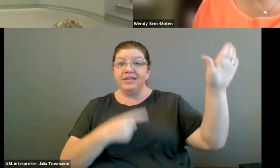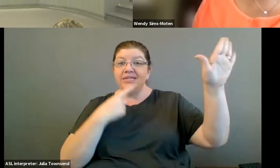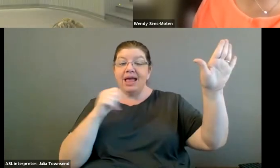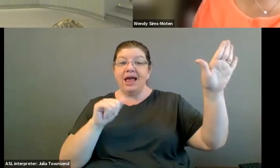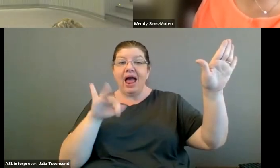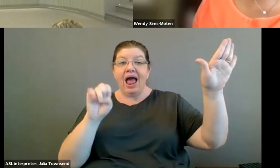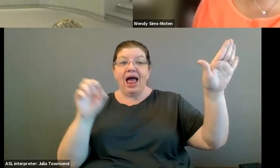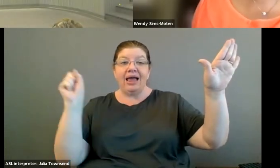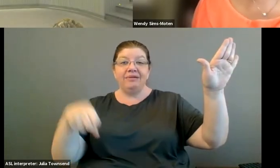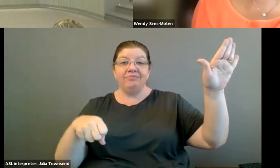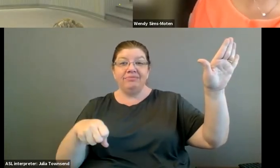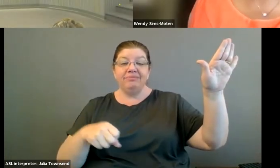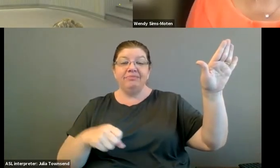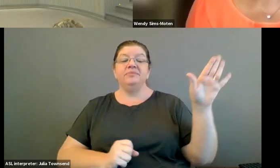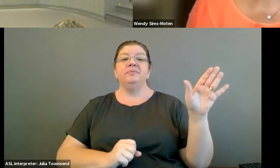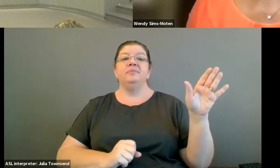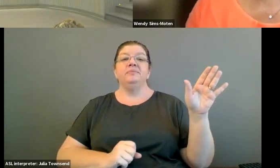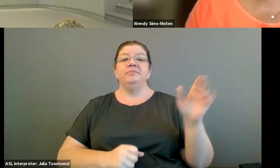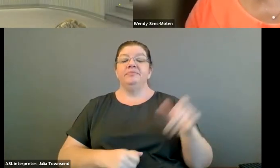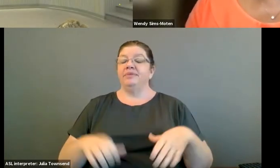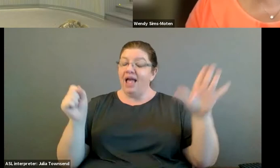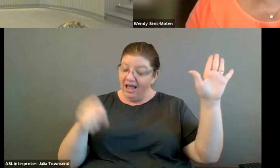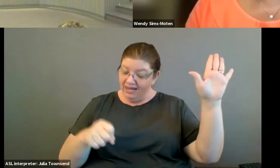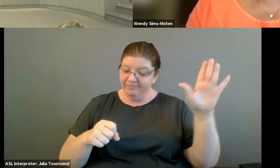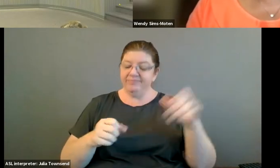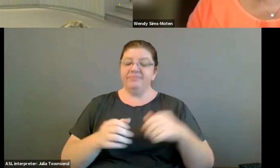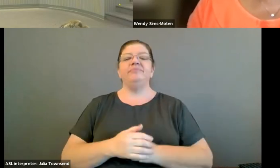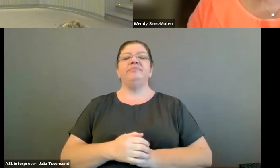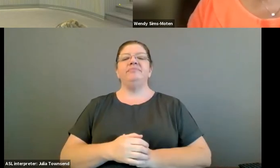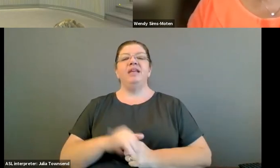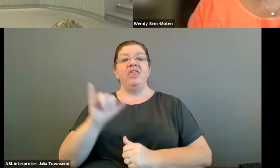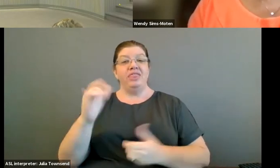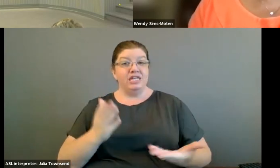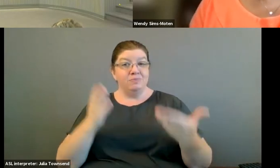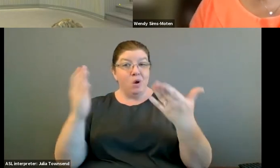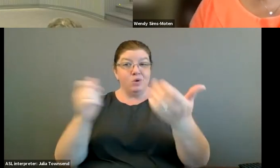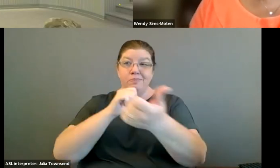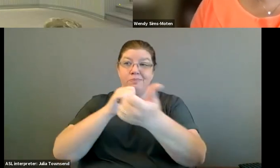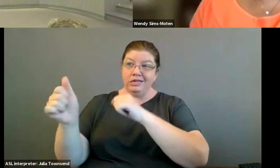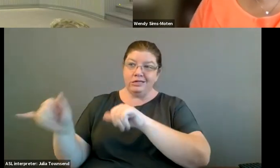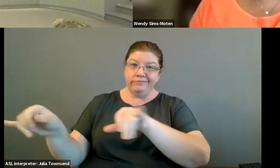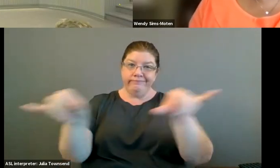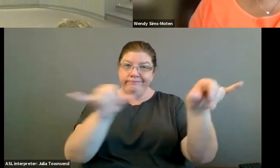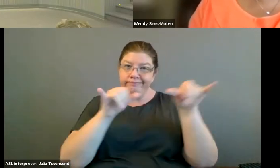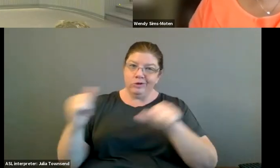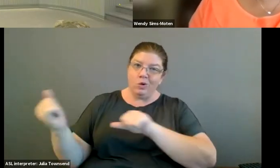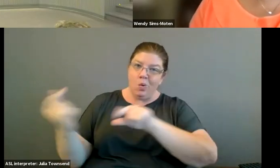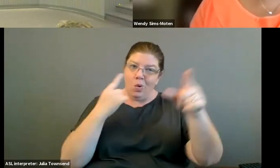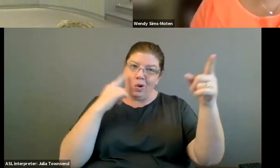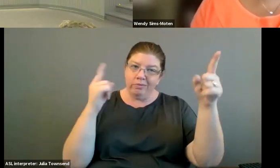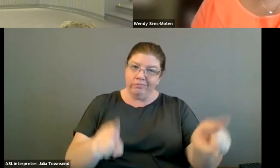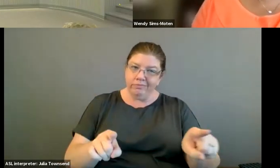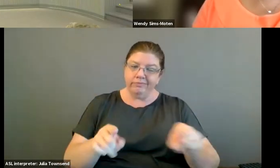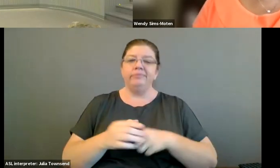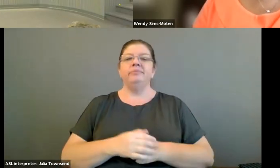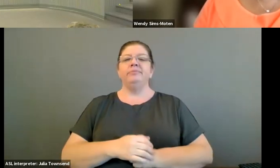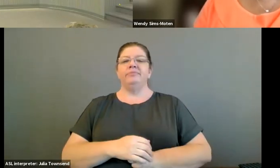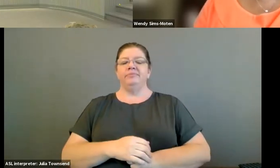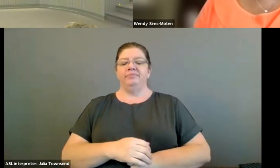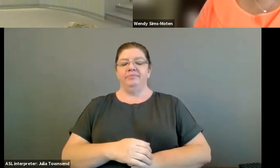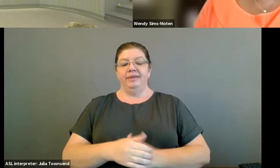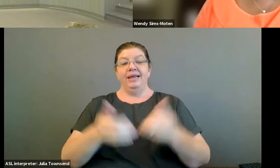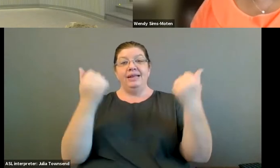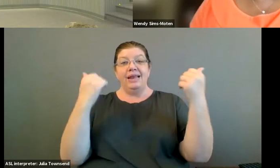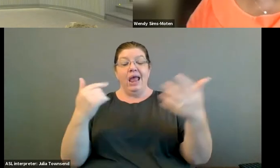and raising your hand. Aye. Aye. Aye. This motion passes unanimously. We're now on